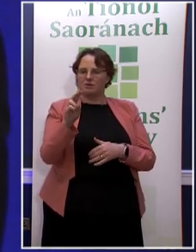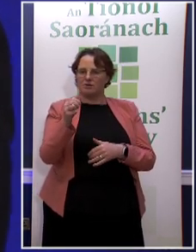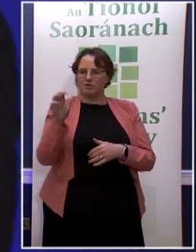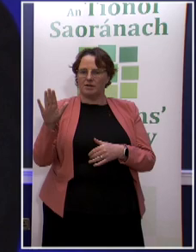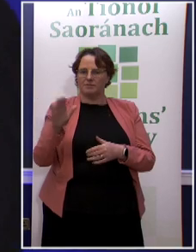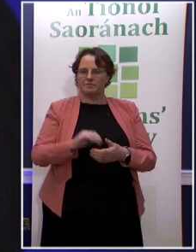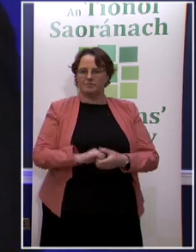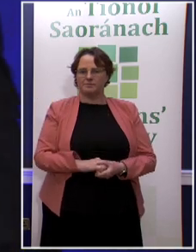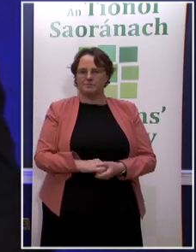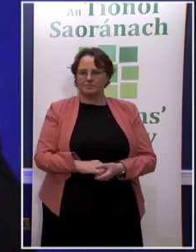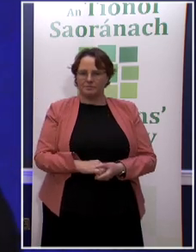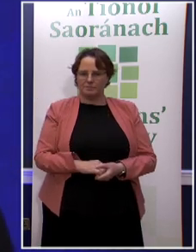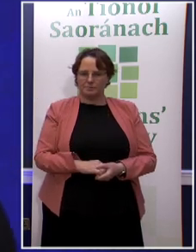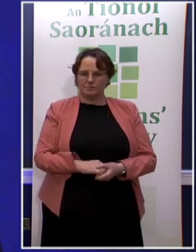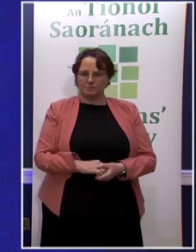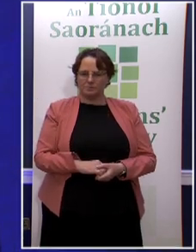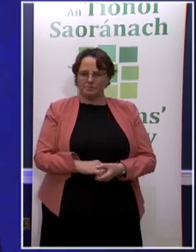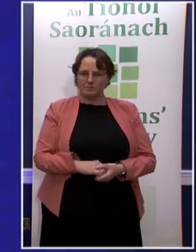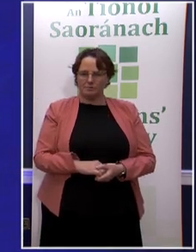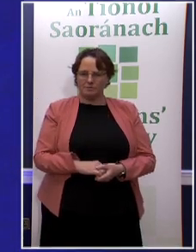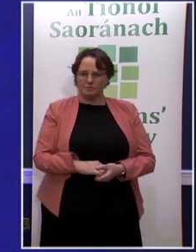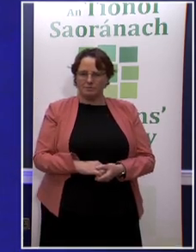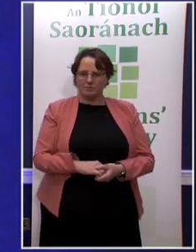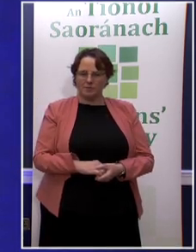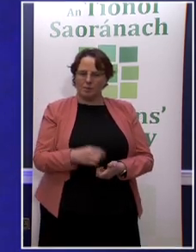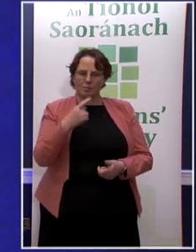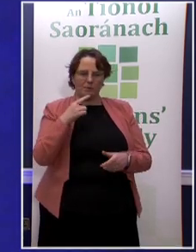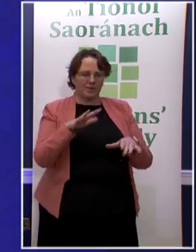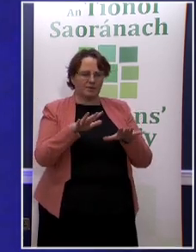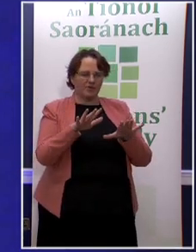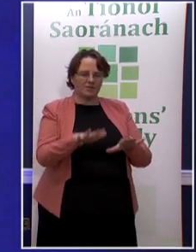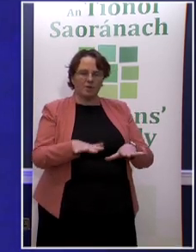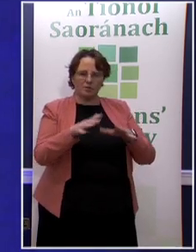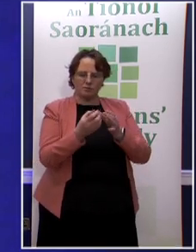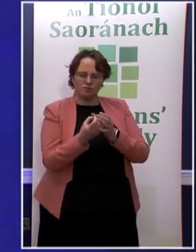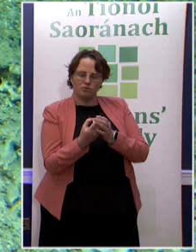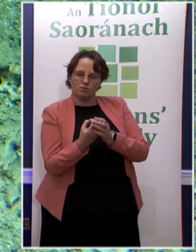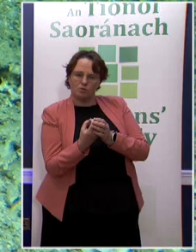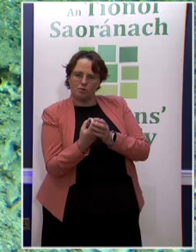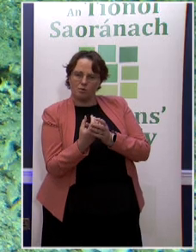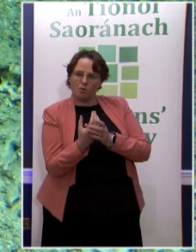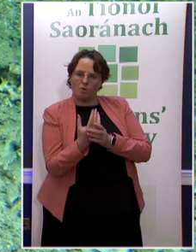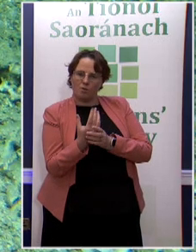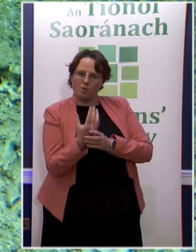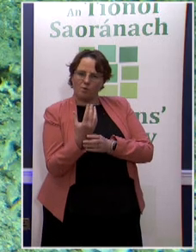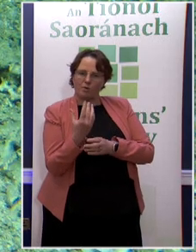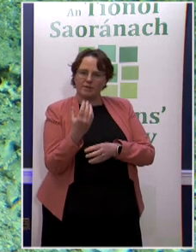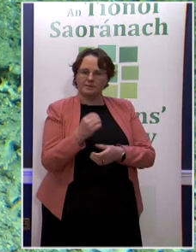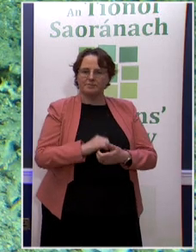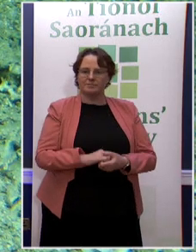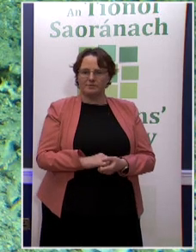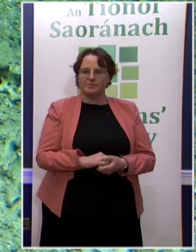the Great Barrier Reef. But they're very, very slow growing, and they're very fragile. So they are very prone to